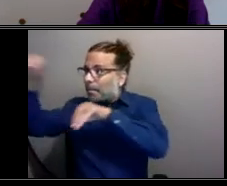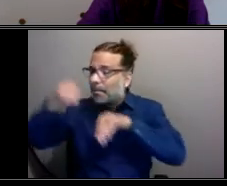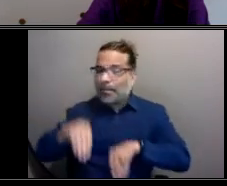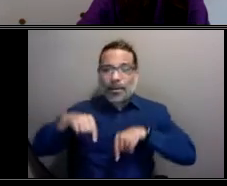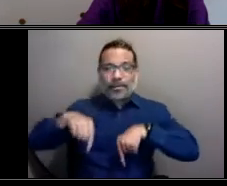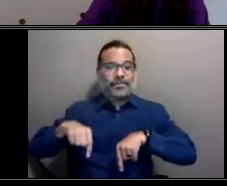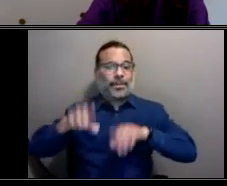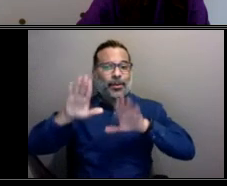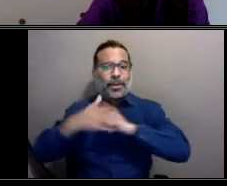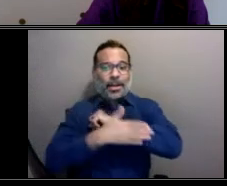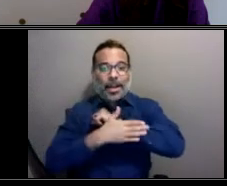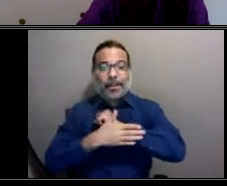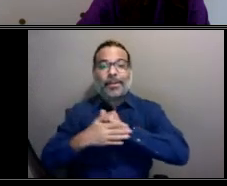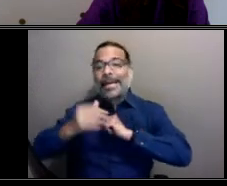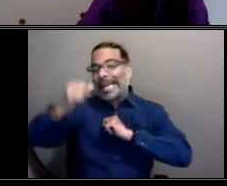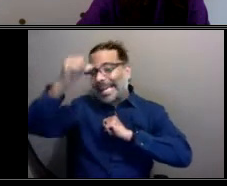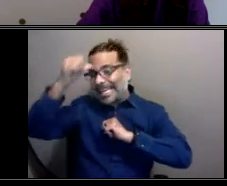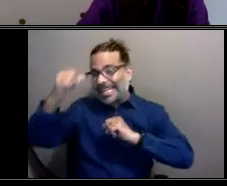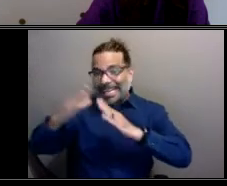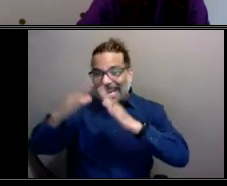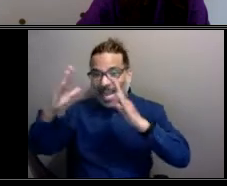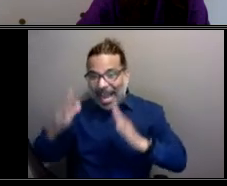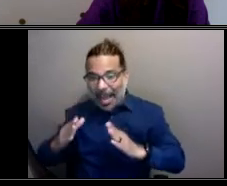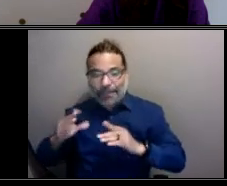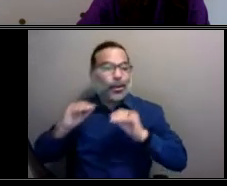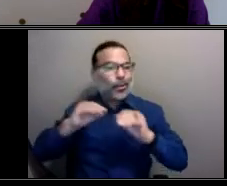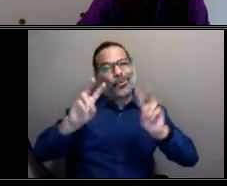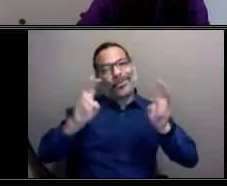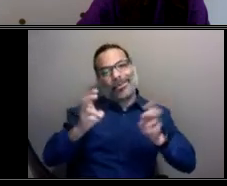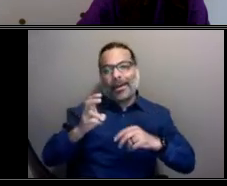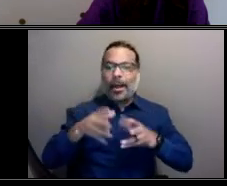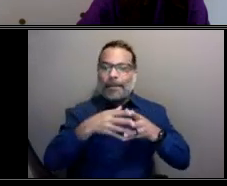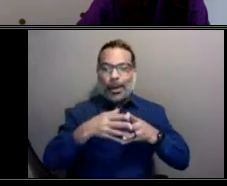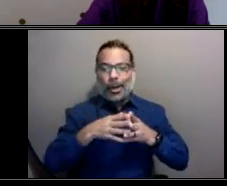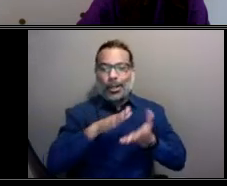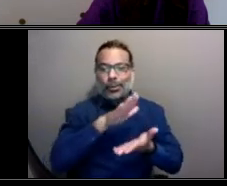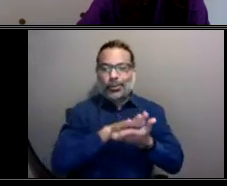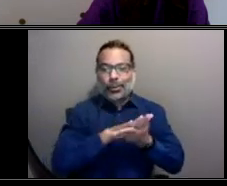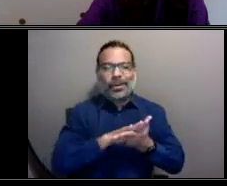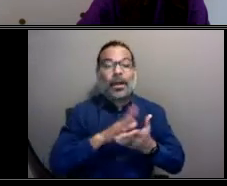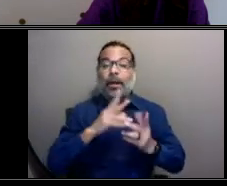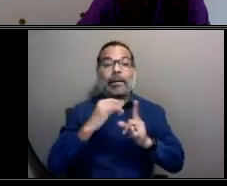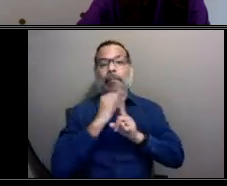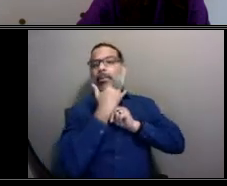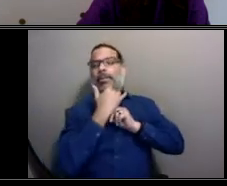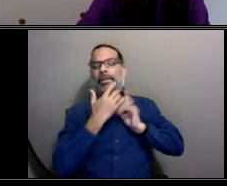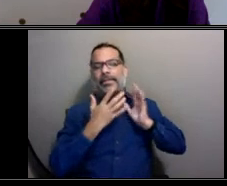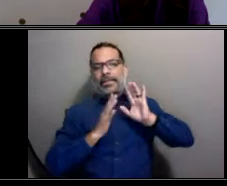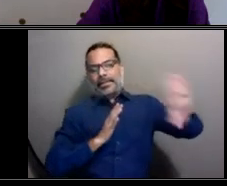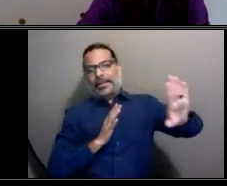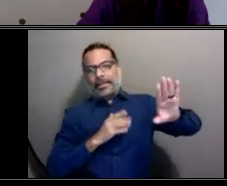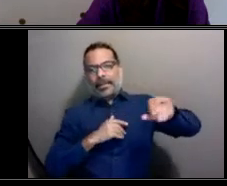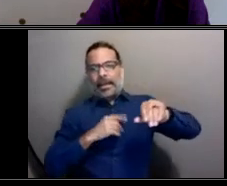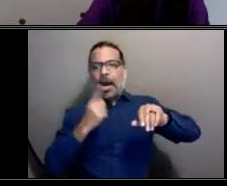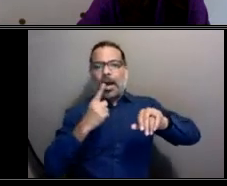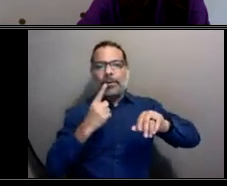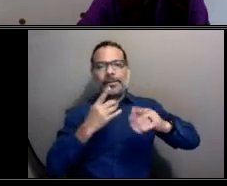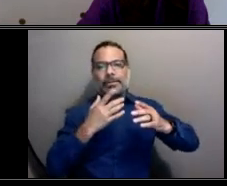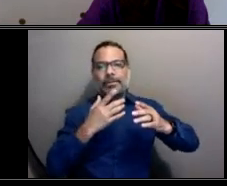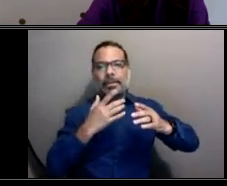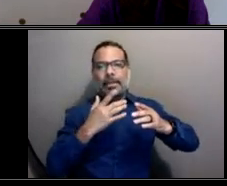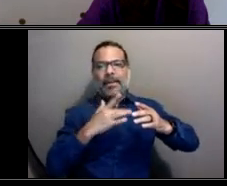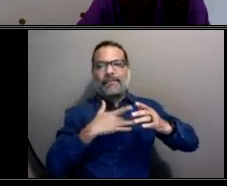growing up in an Indian household, going to quote American schools, being bullied as a kid, always being made to feel